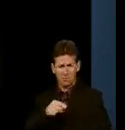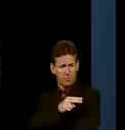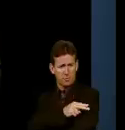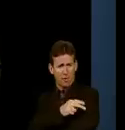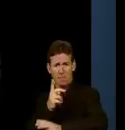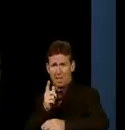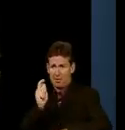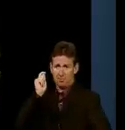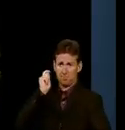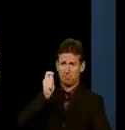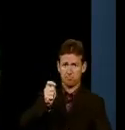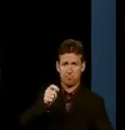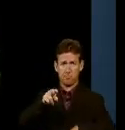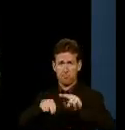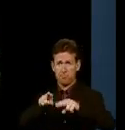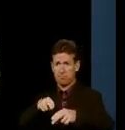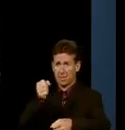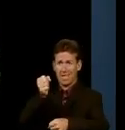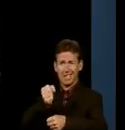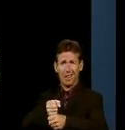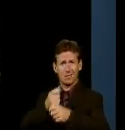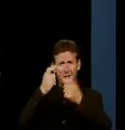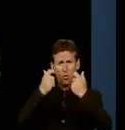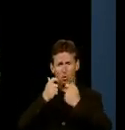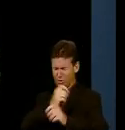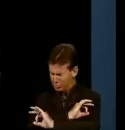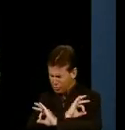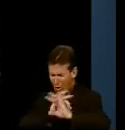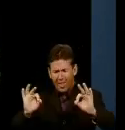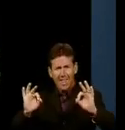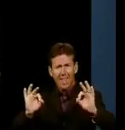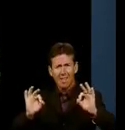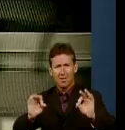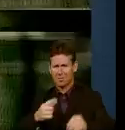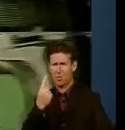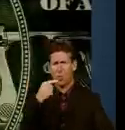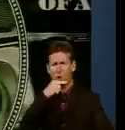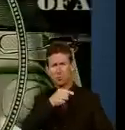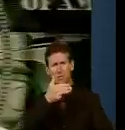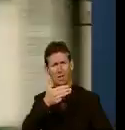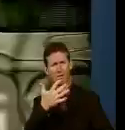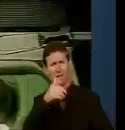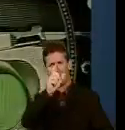or convicted over any of the 195 shootings.